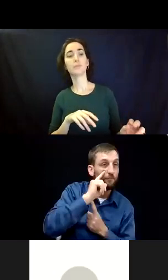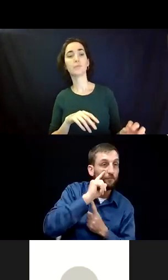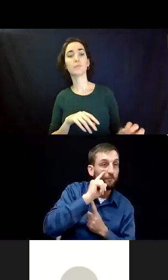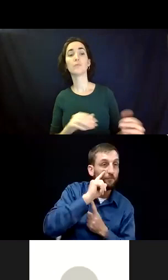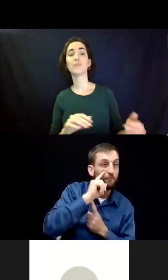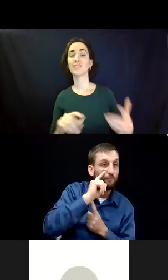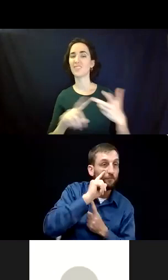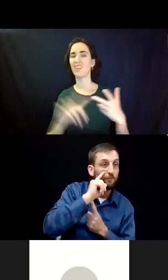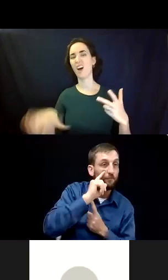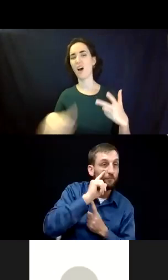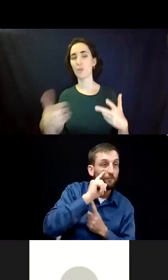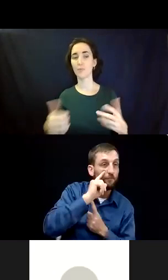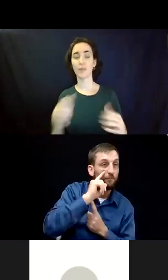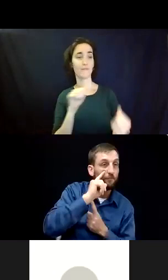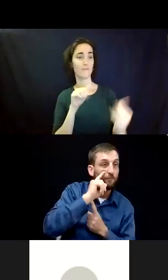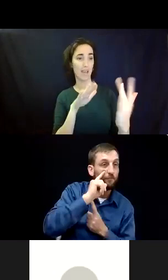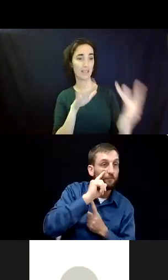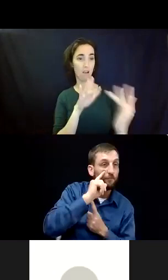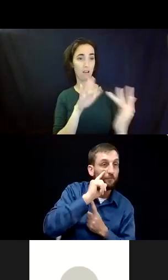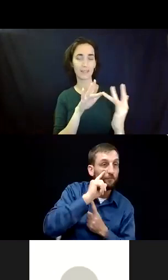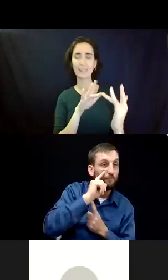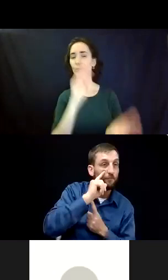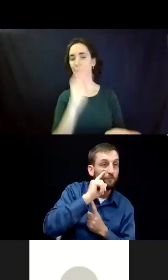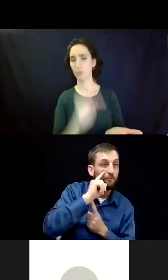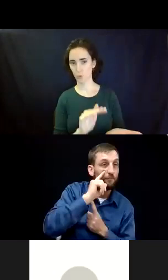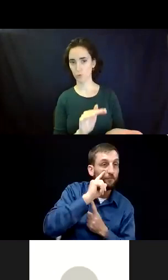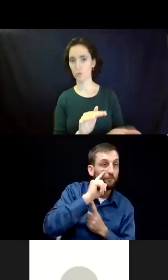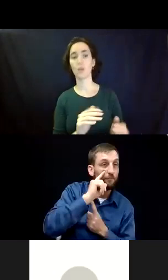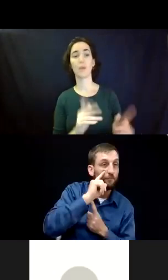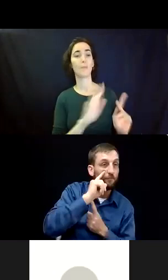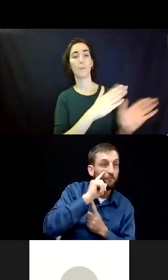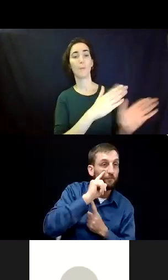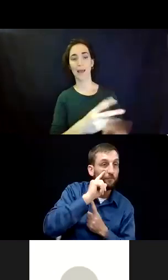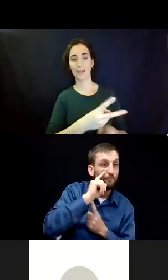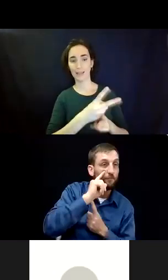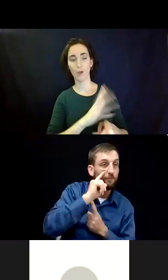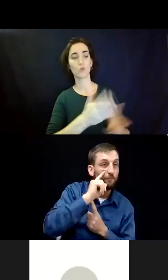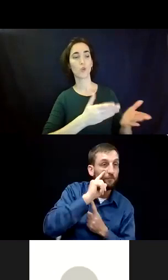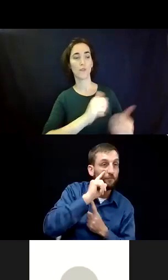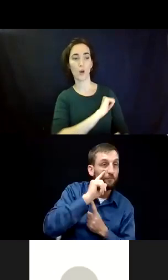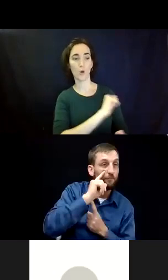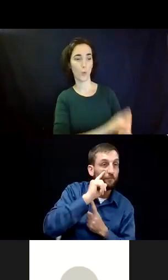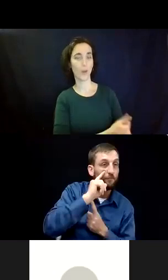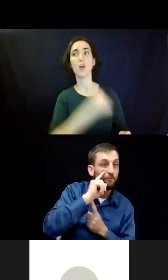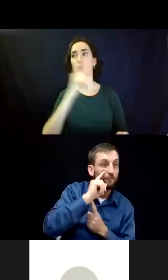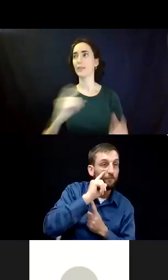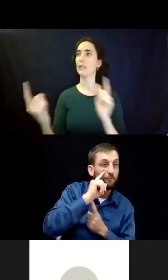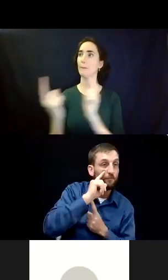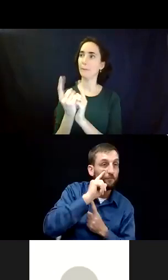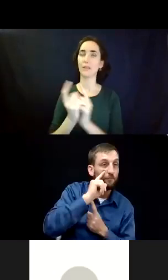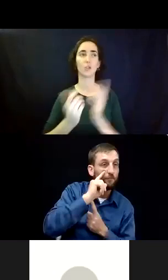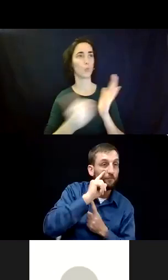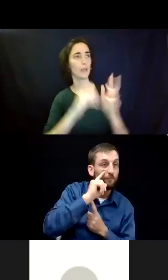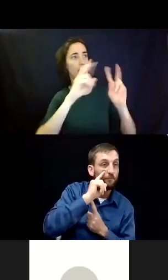when necessary. We are able to extend people's plans of care and their service authorizations without having to have face-to-face reassessments